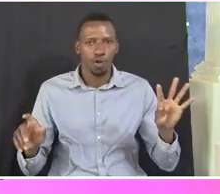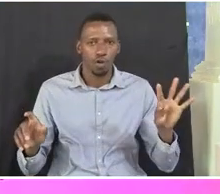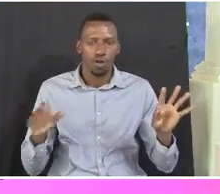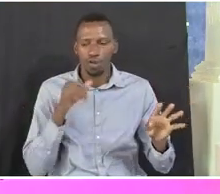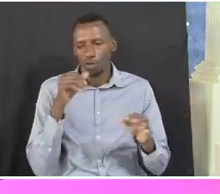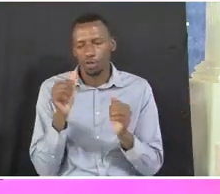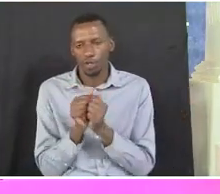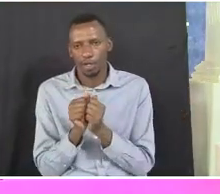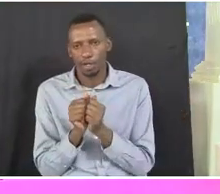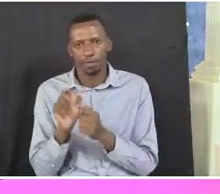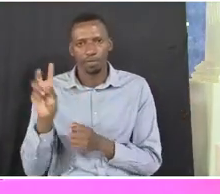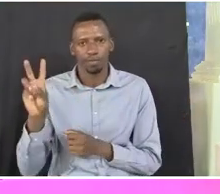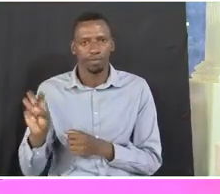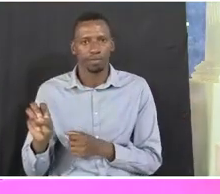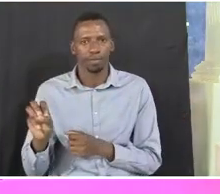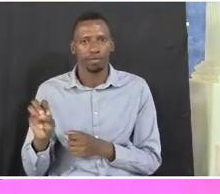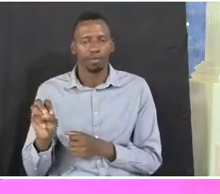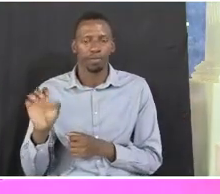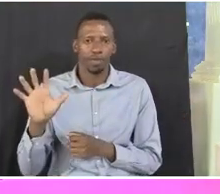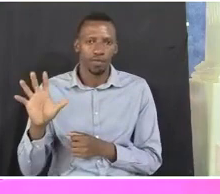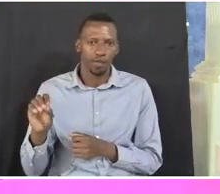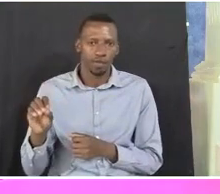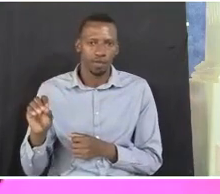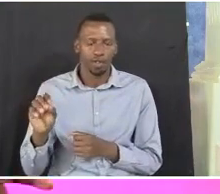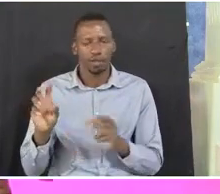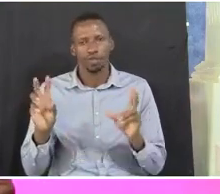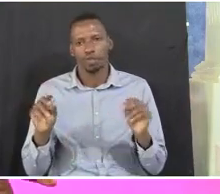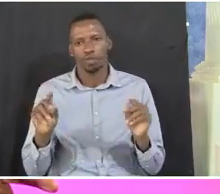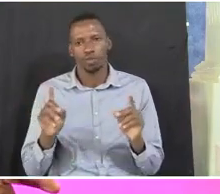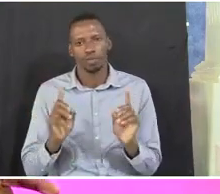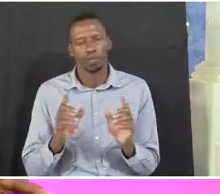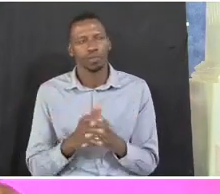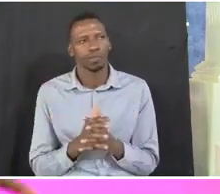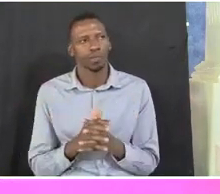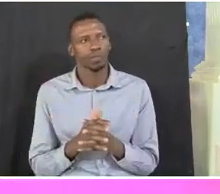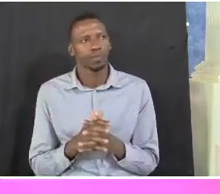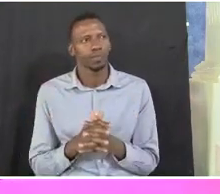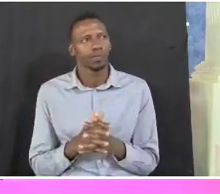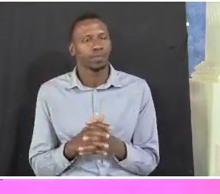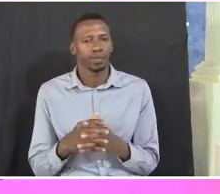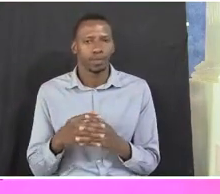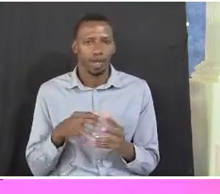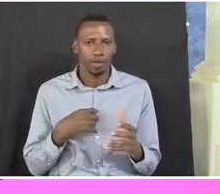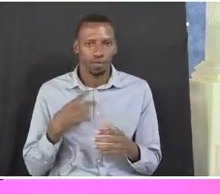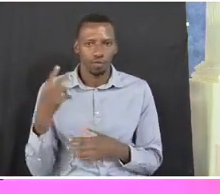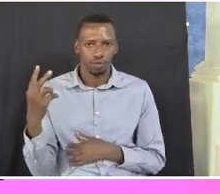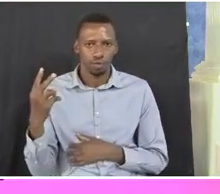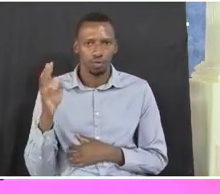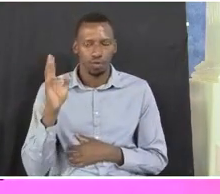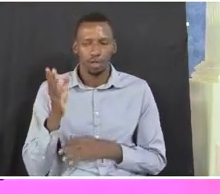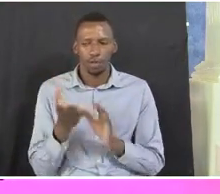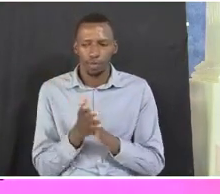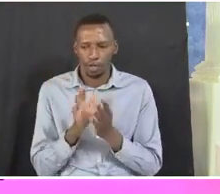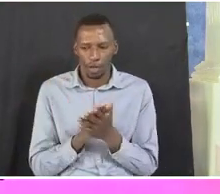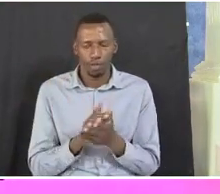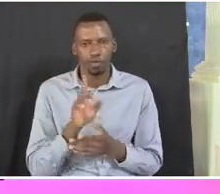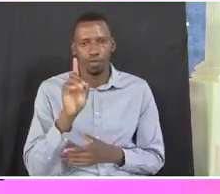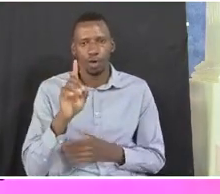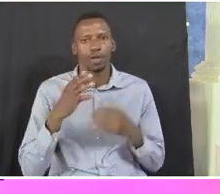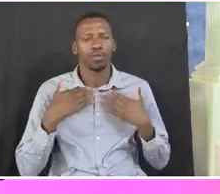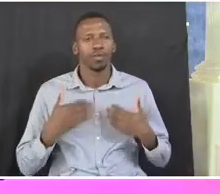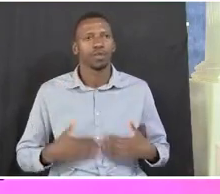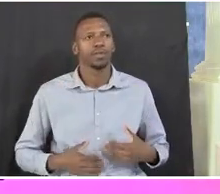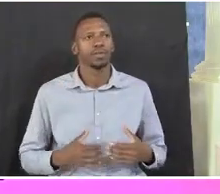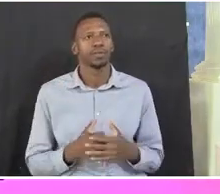10, not 20, not 50 fleshes. The two shall become one